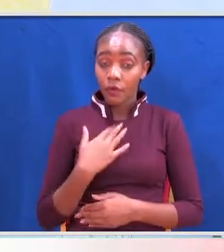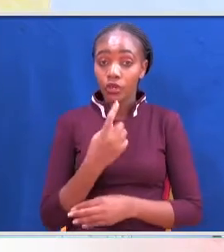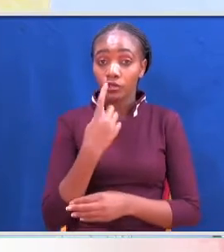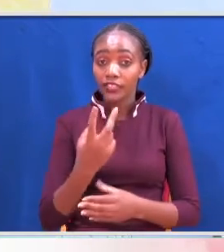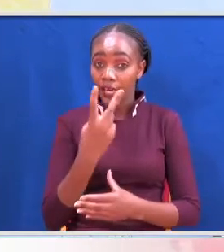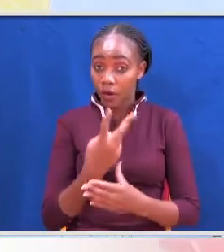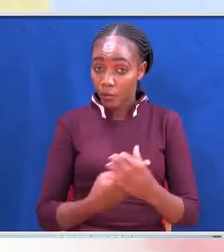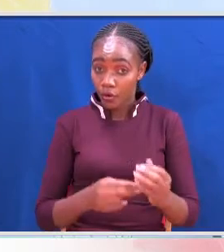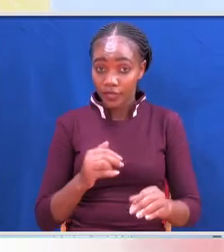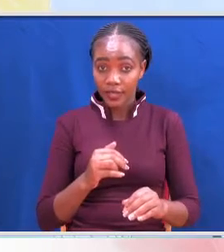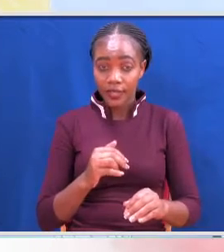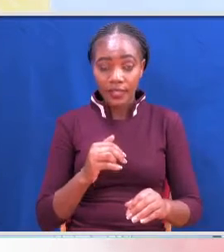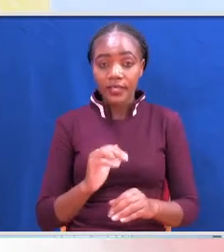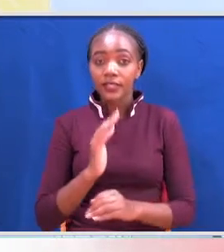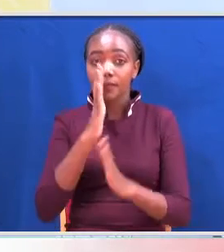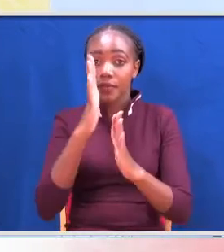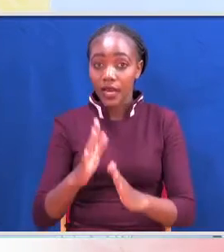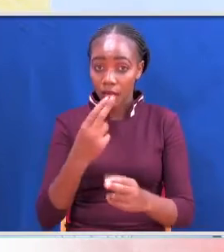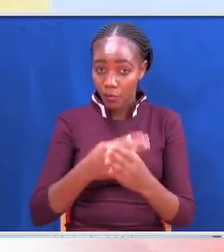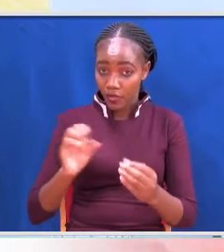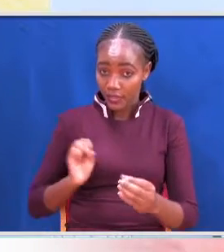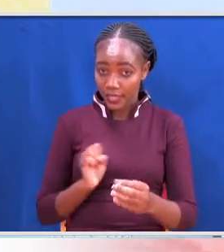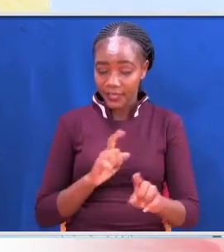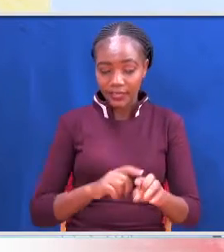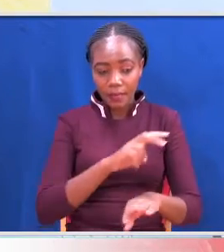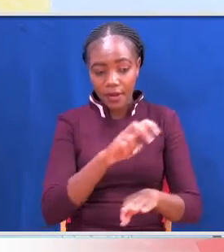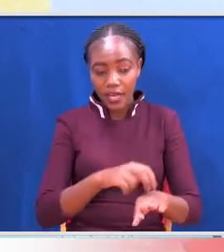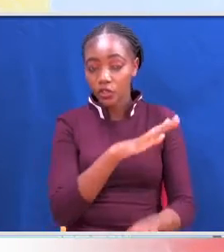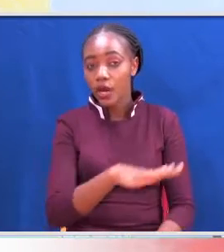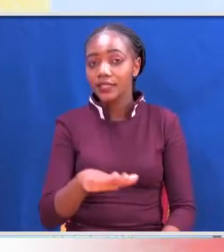the leadership of both the Senate and the National Assembly,